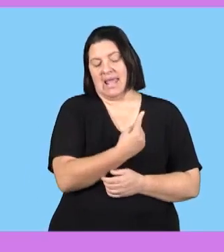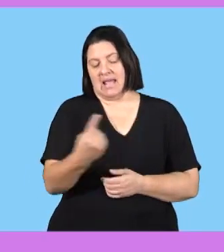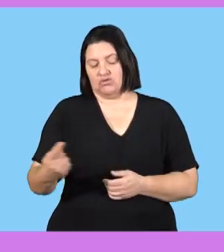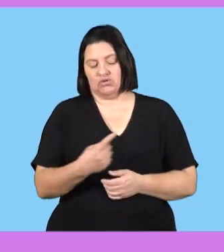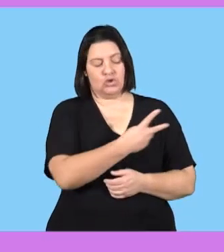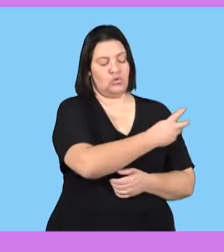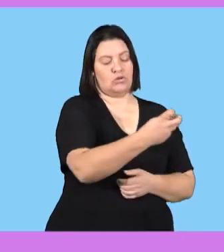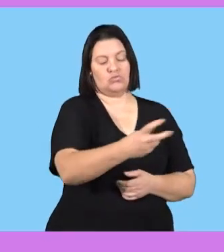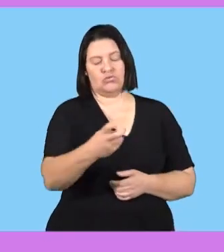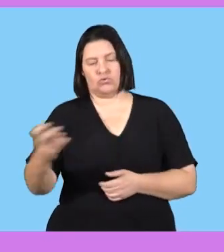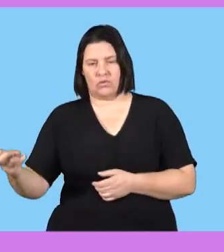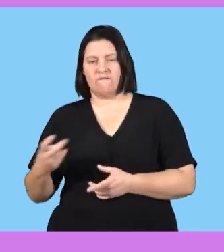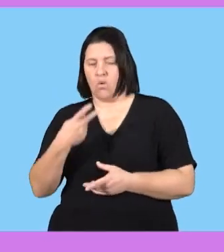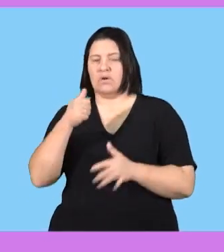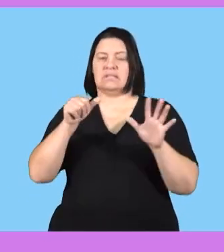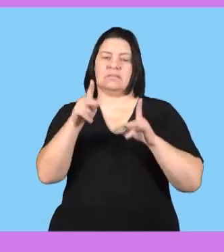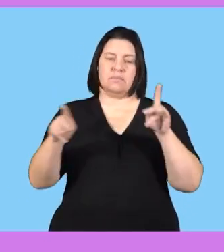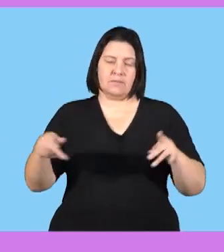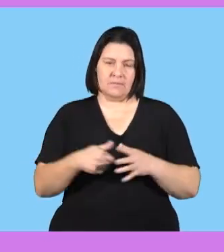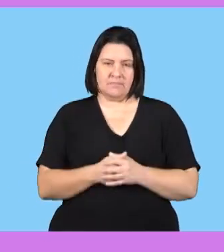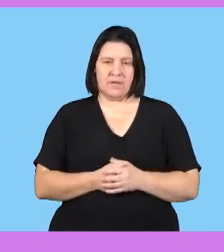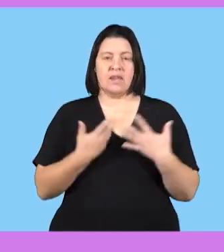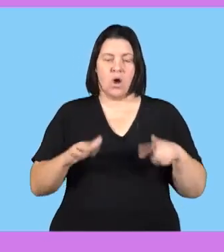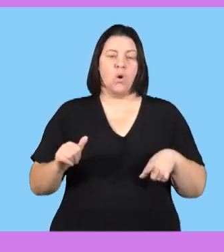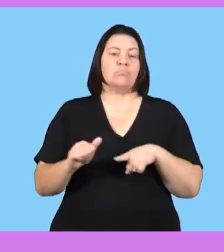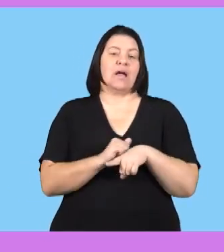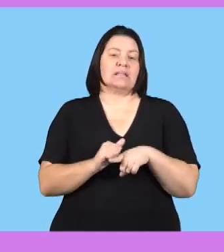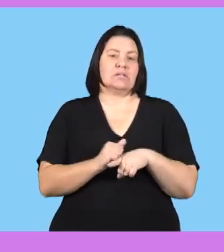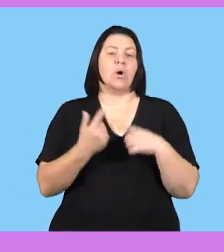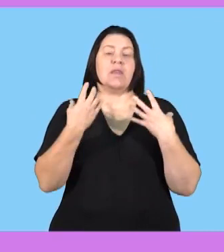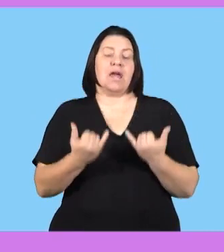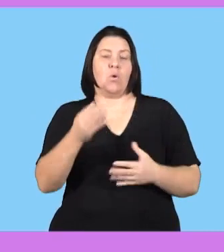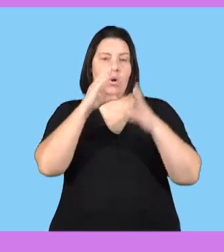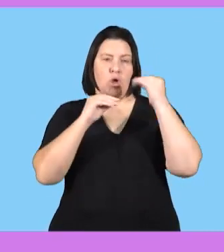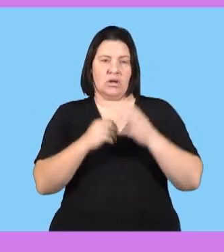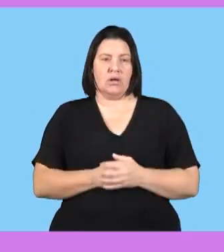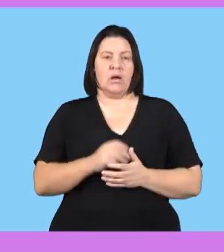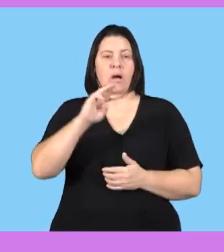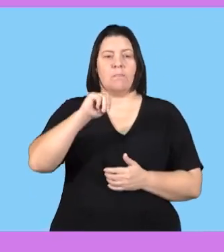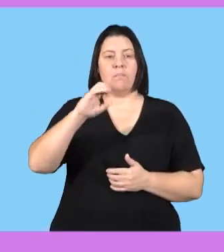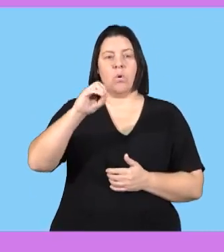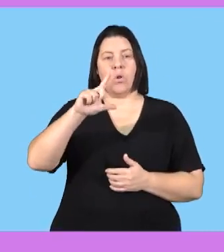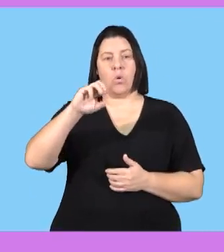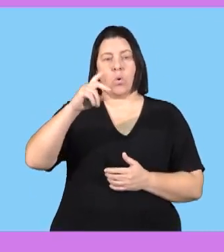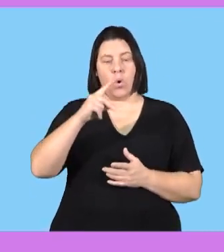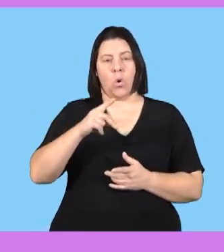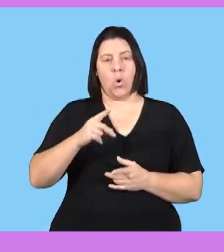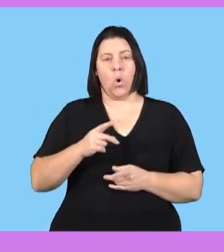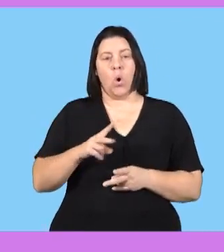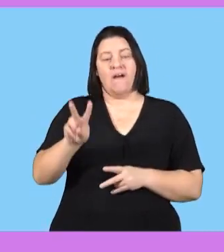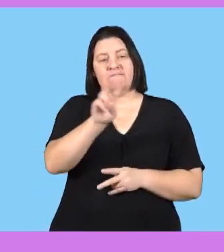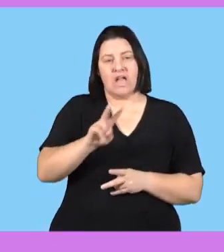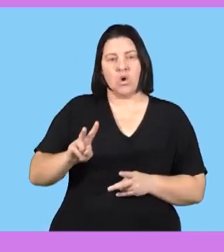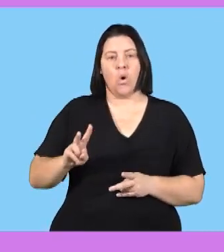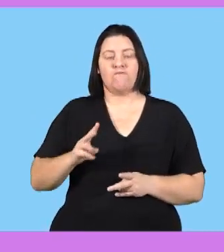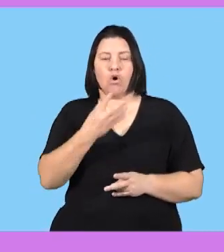200 rand each. Now let us practice what you have just learned. Moloko hired a venue for a